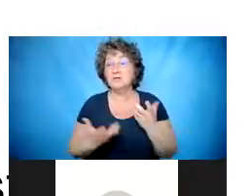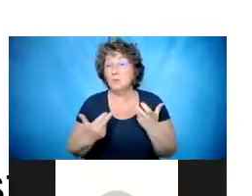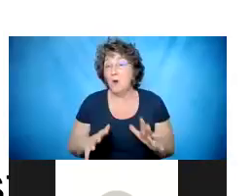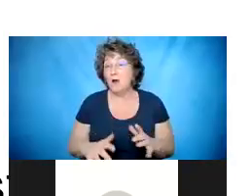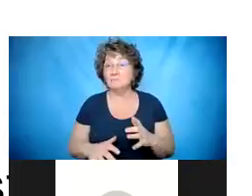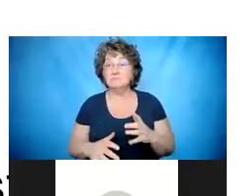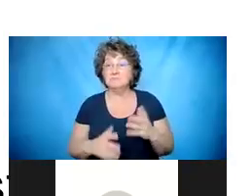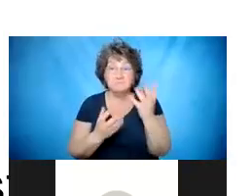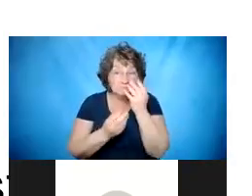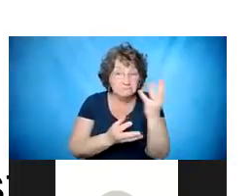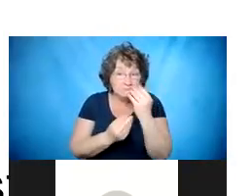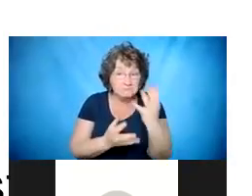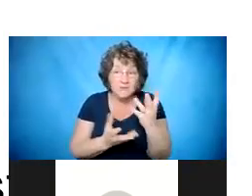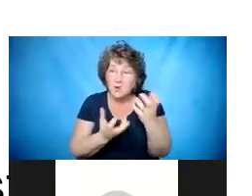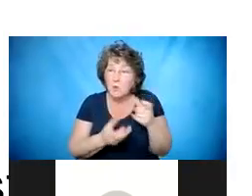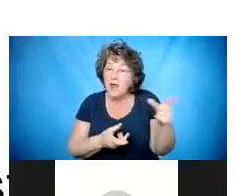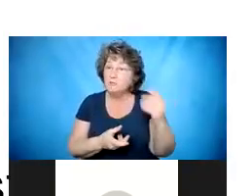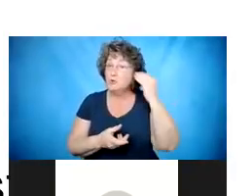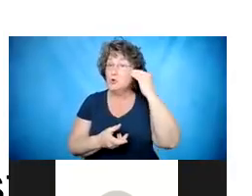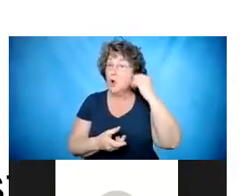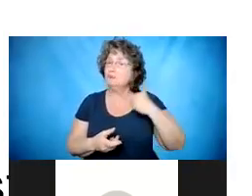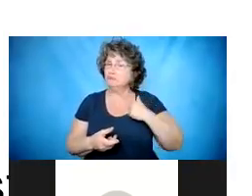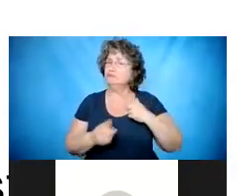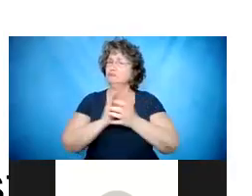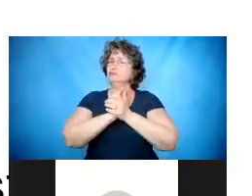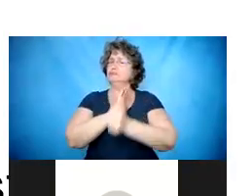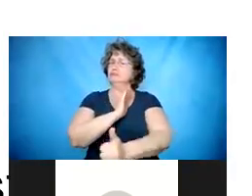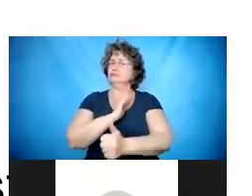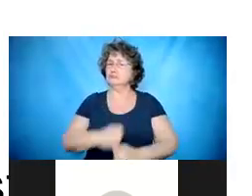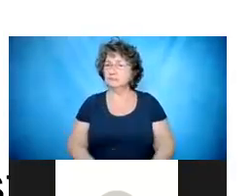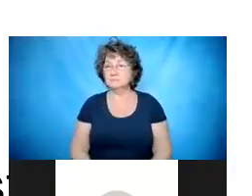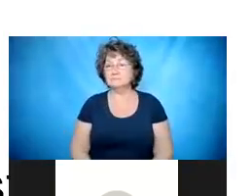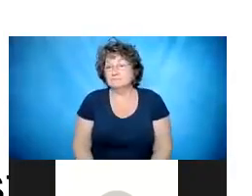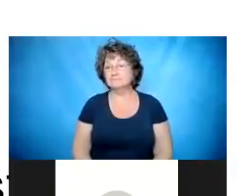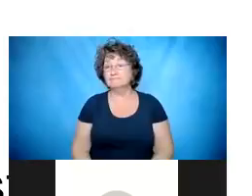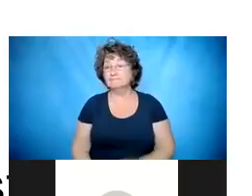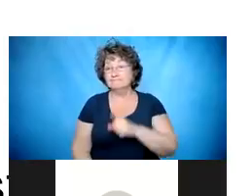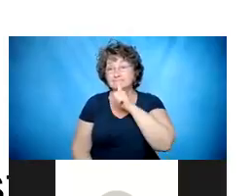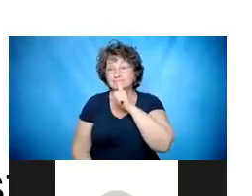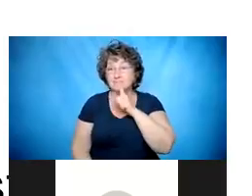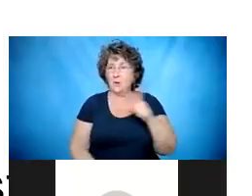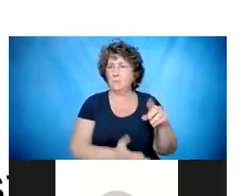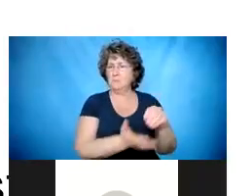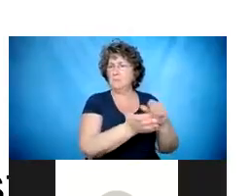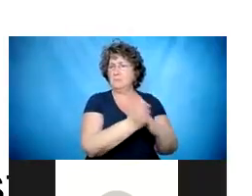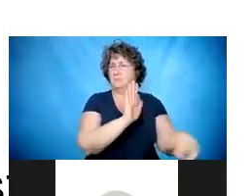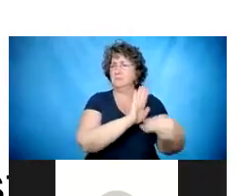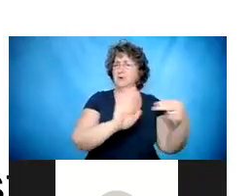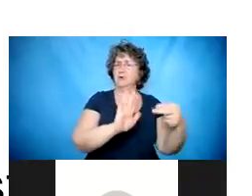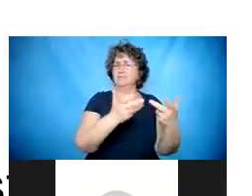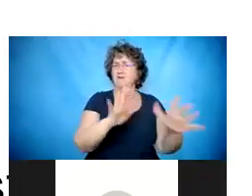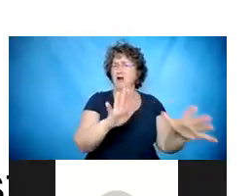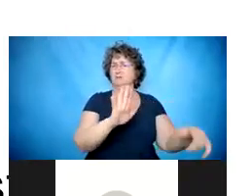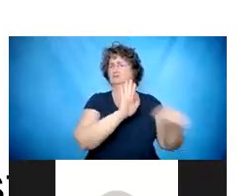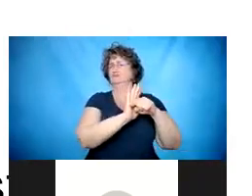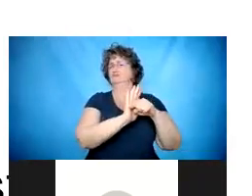knowing that I was capable of talking. Right. Now that makes so much